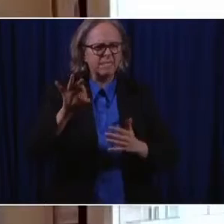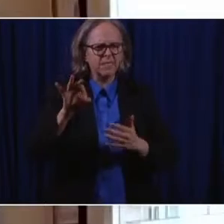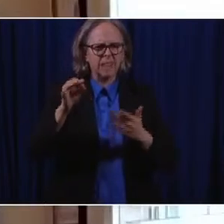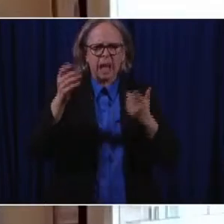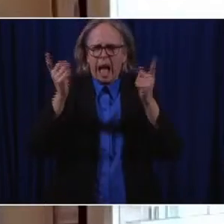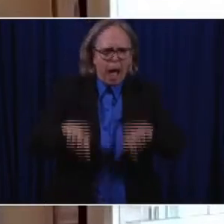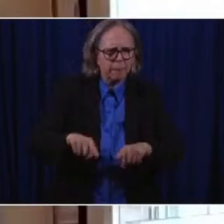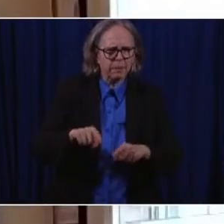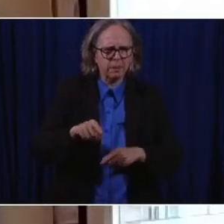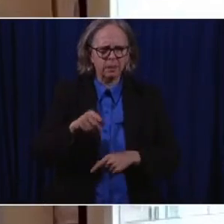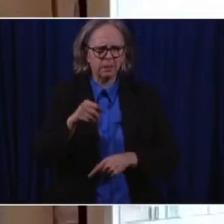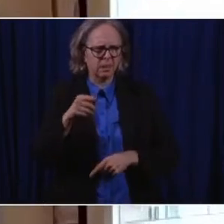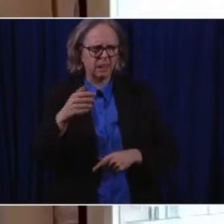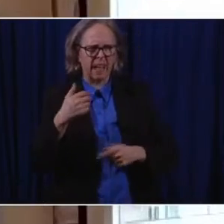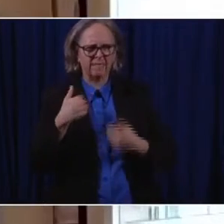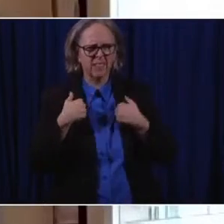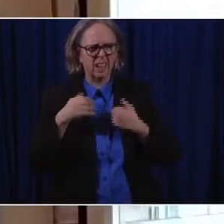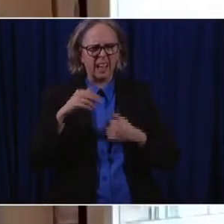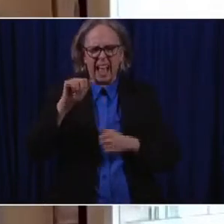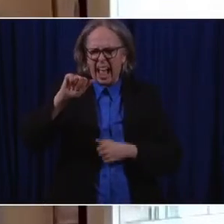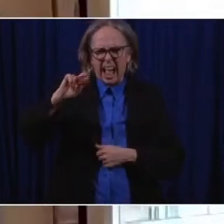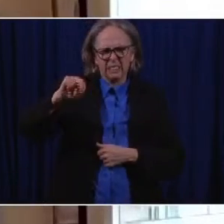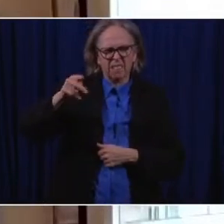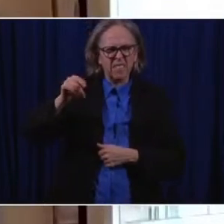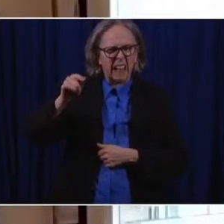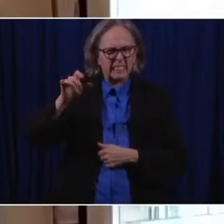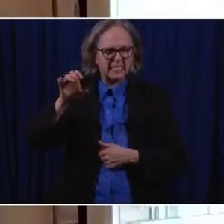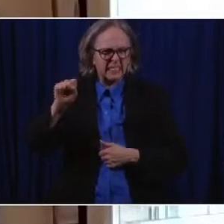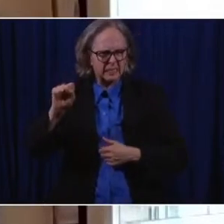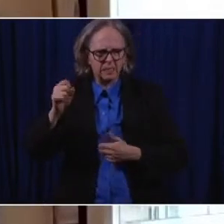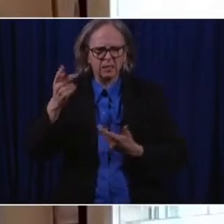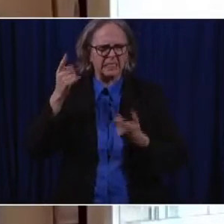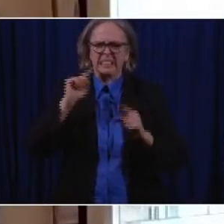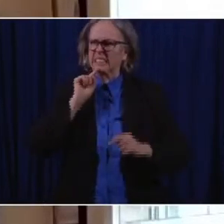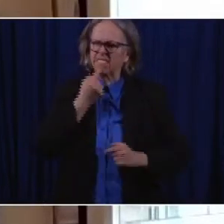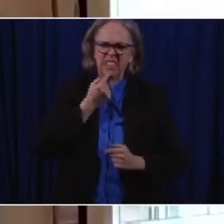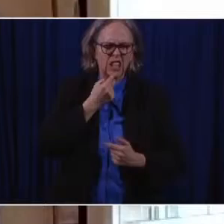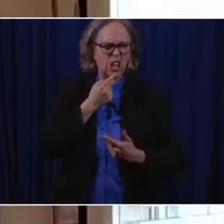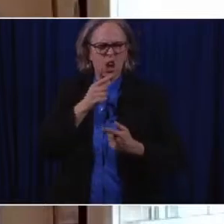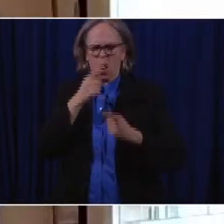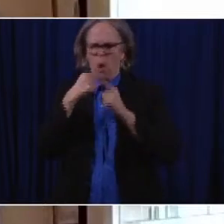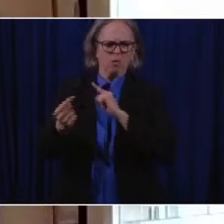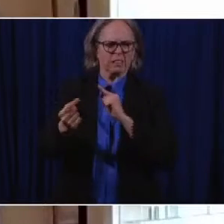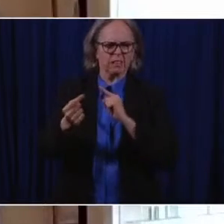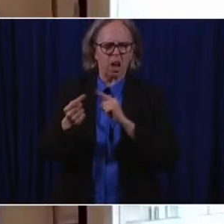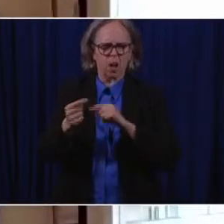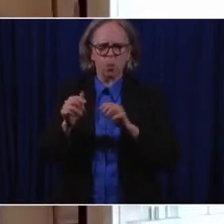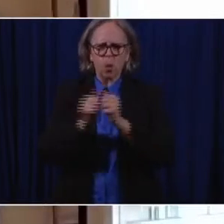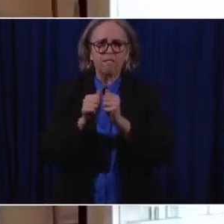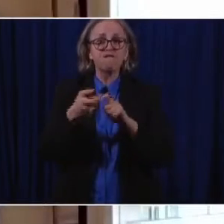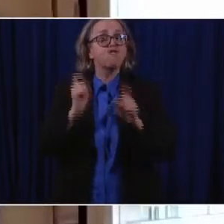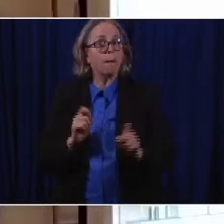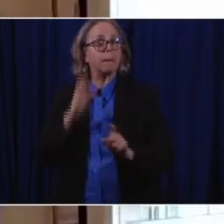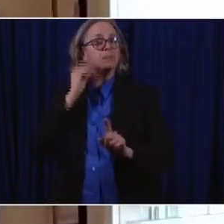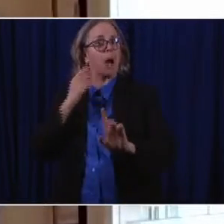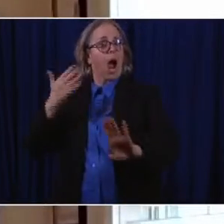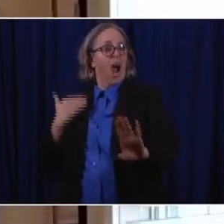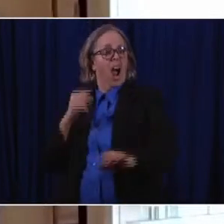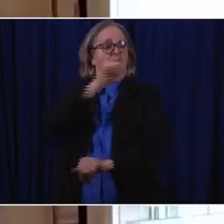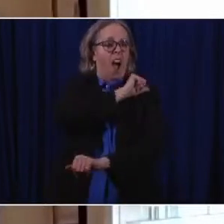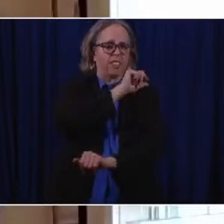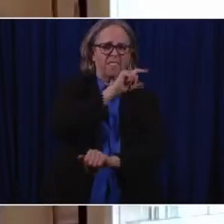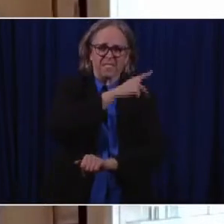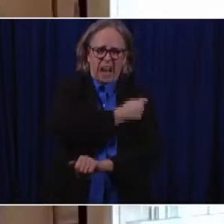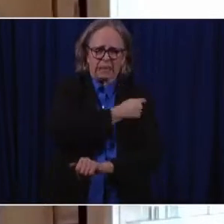or a very, very severe reaction to another vaccine in your life, then we're recommending